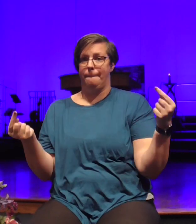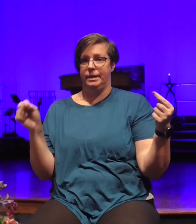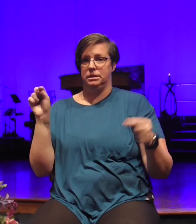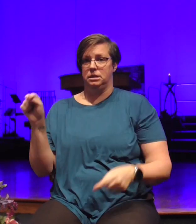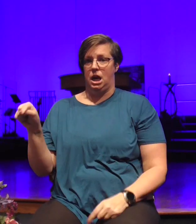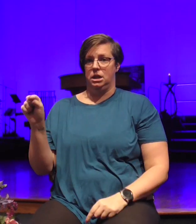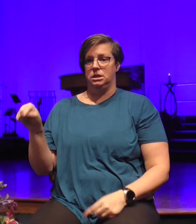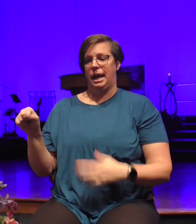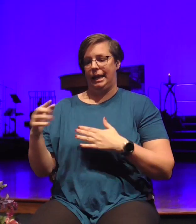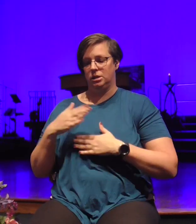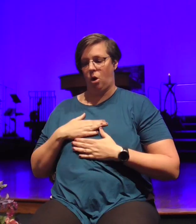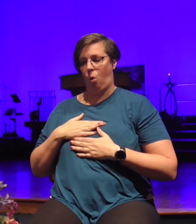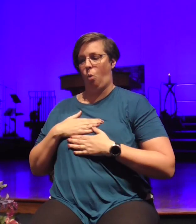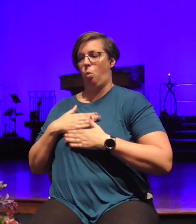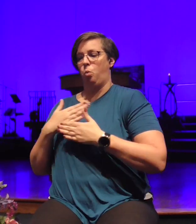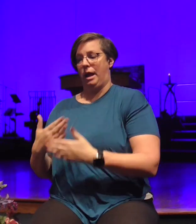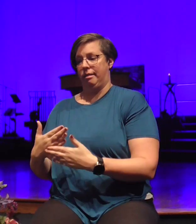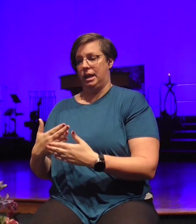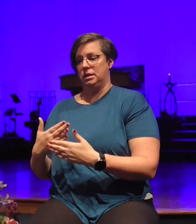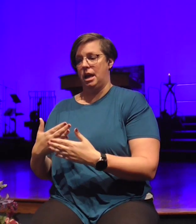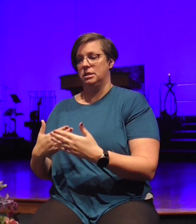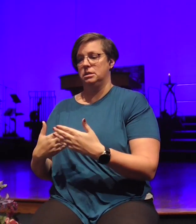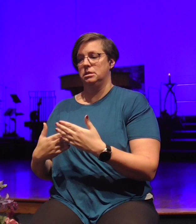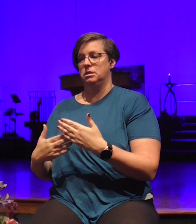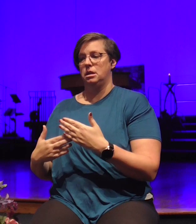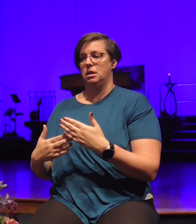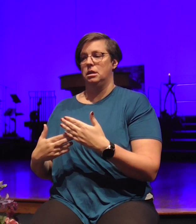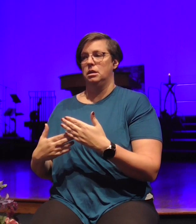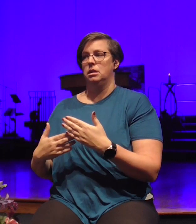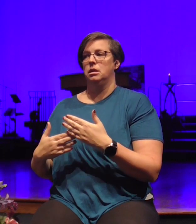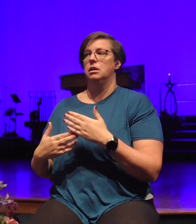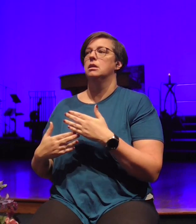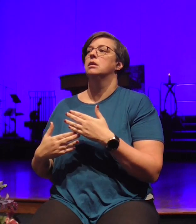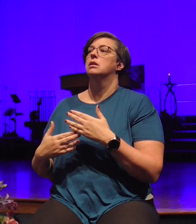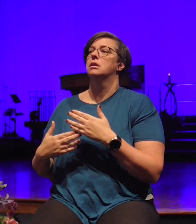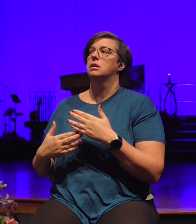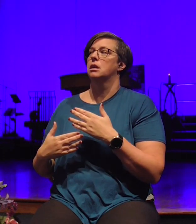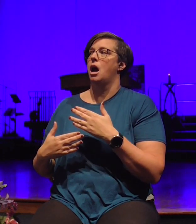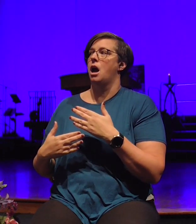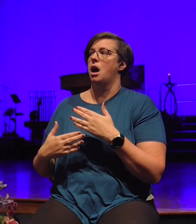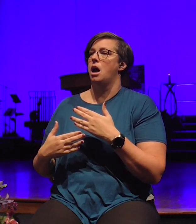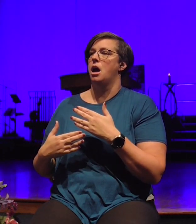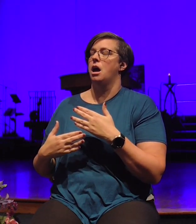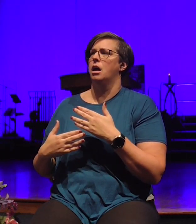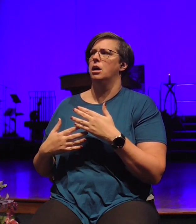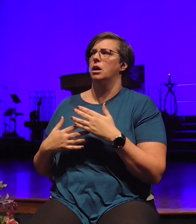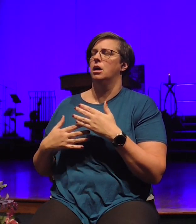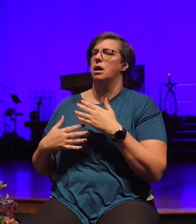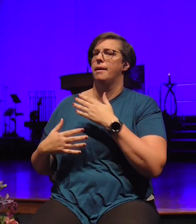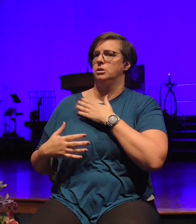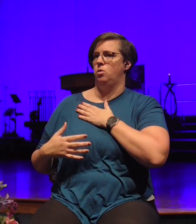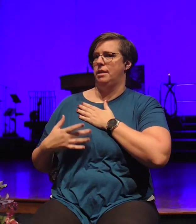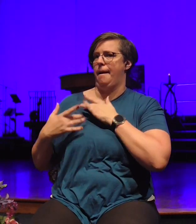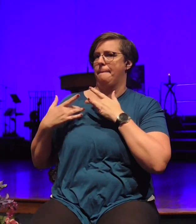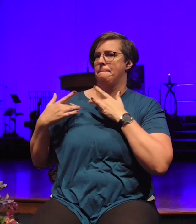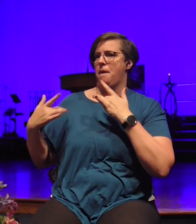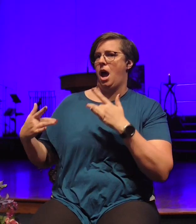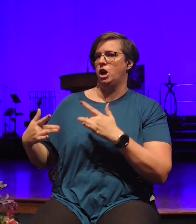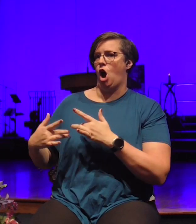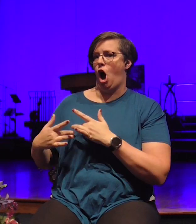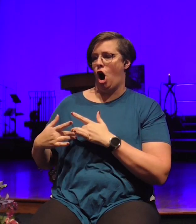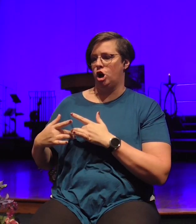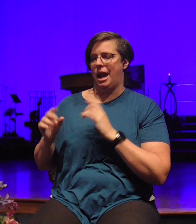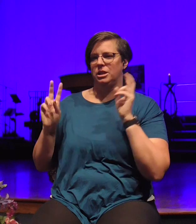willingness to charge my own heart today, now, this moment. To see and